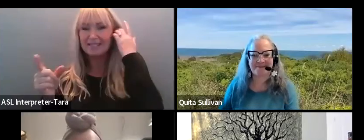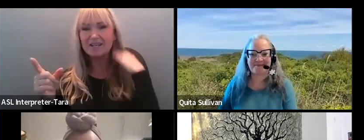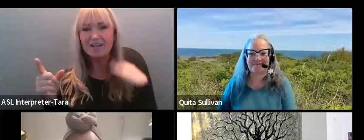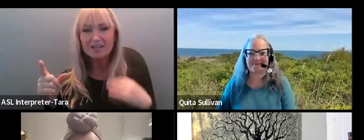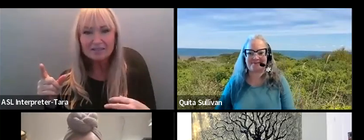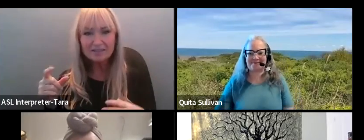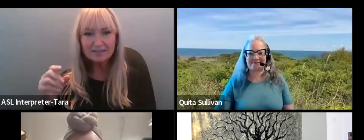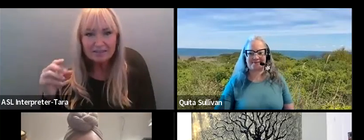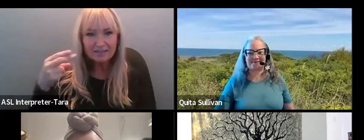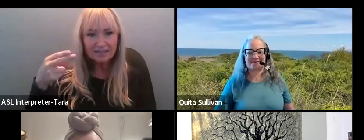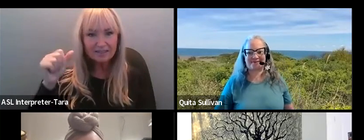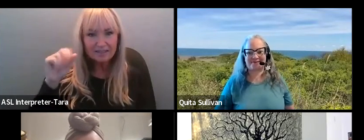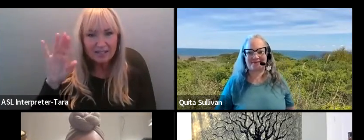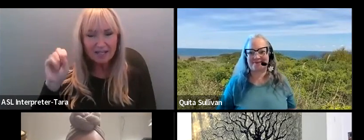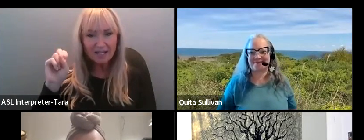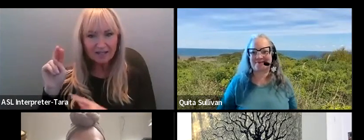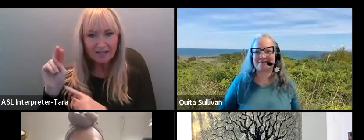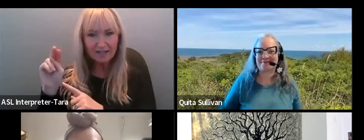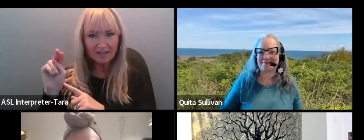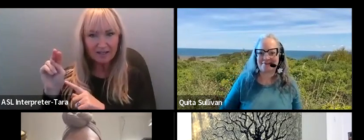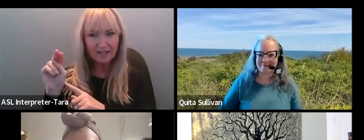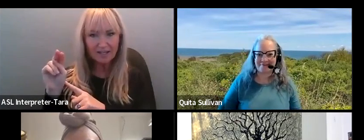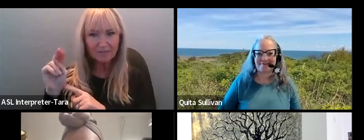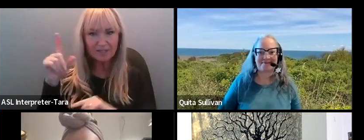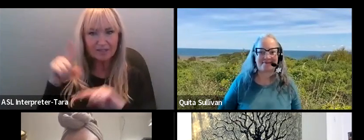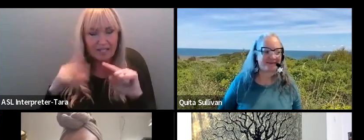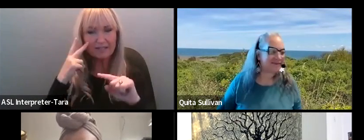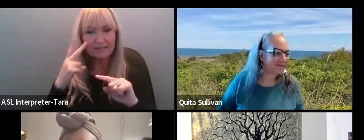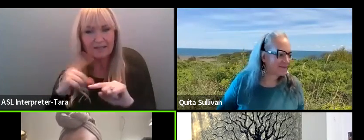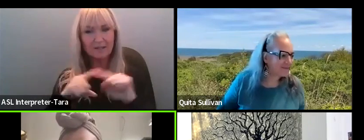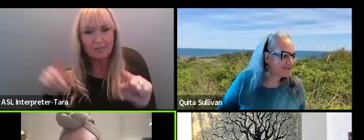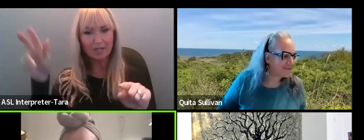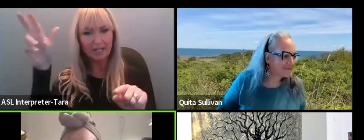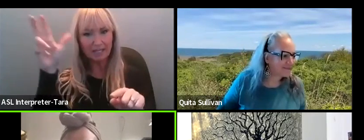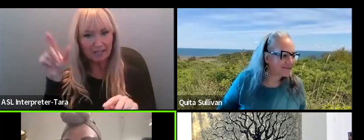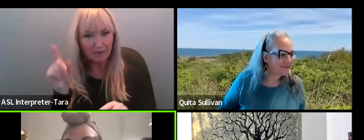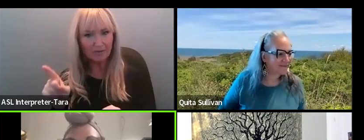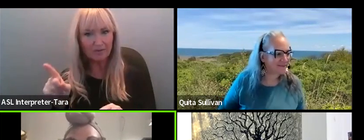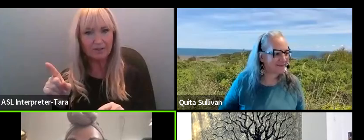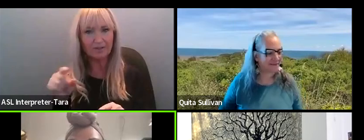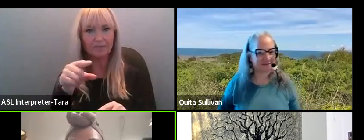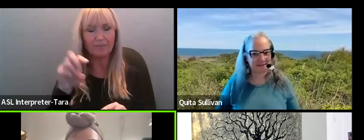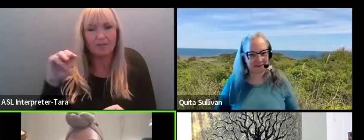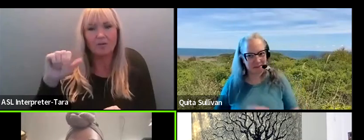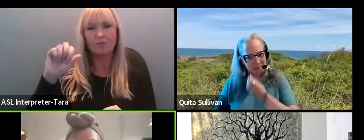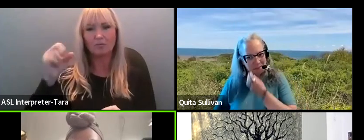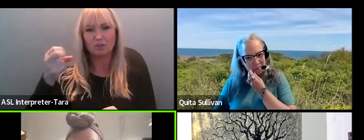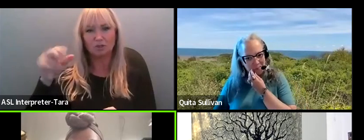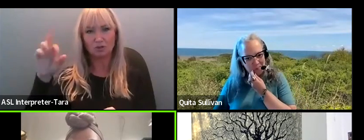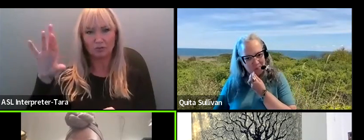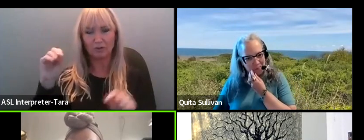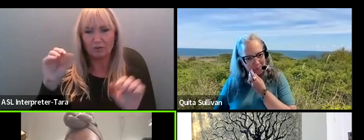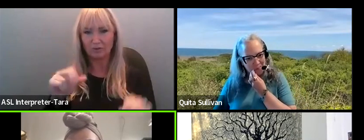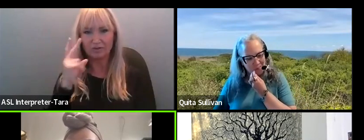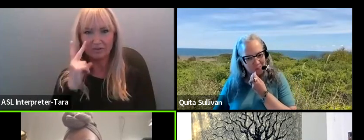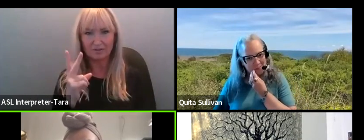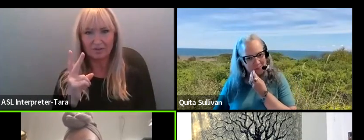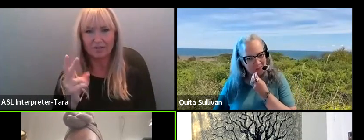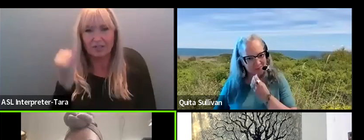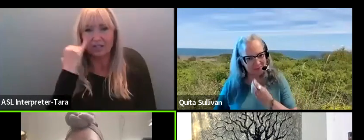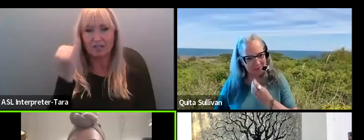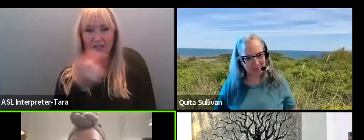and Haben at least is unmuted. Okay, awesome. So I just wanted to start with, if you guys